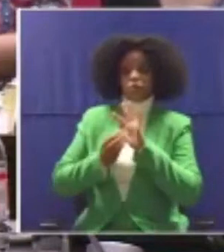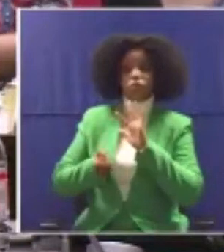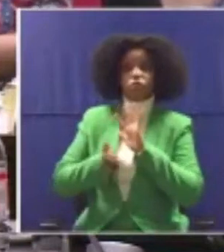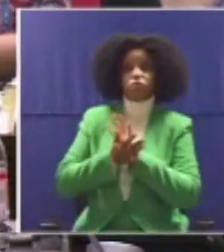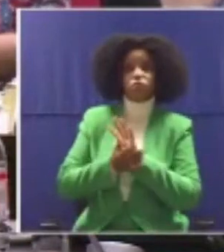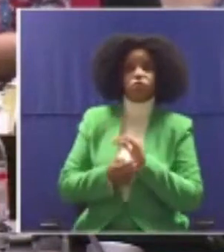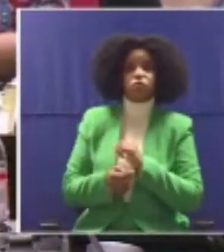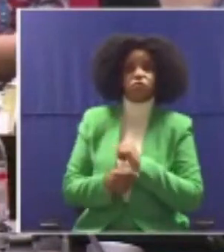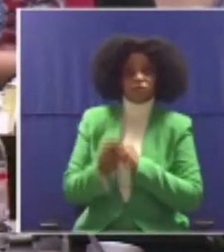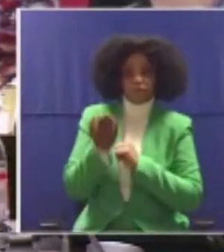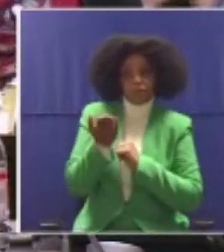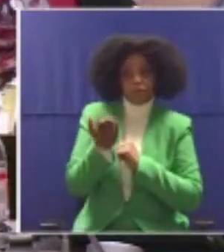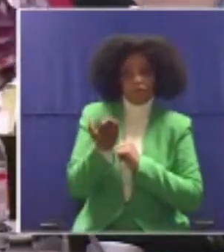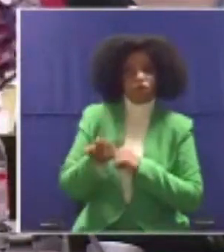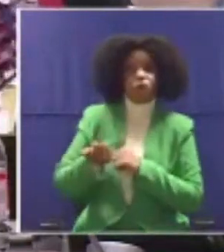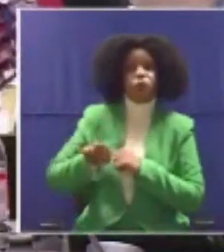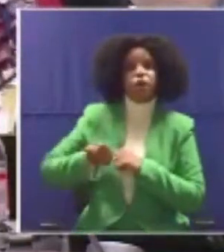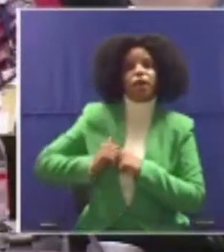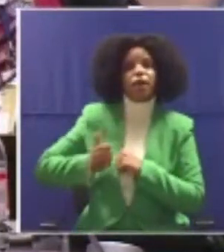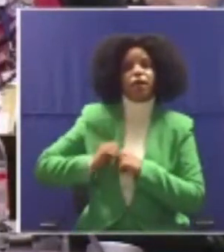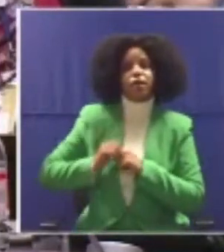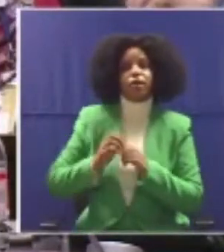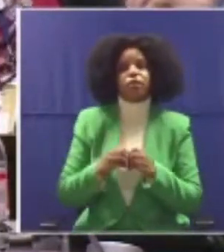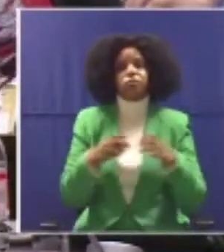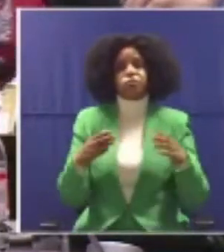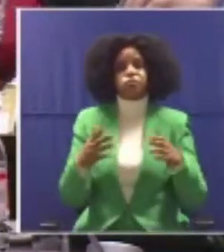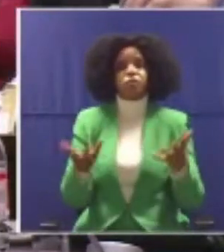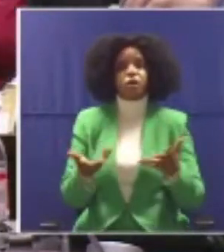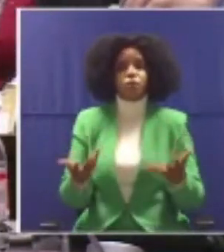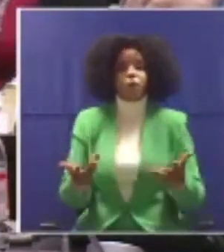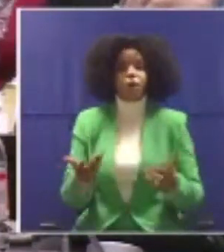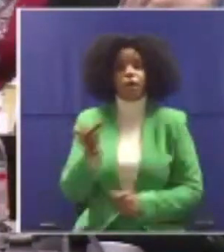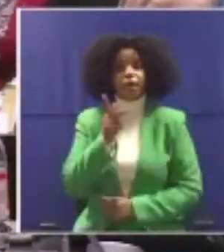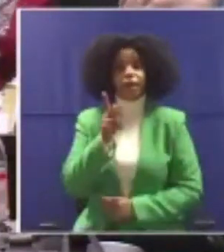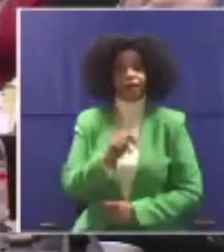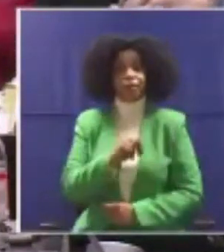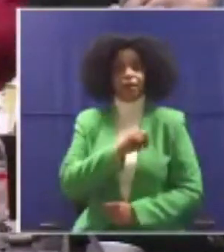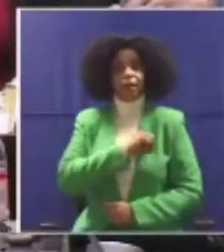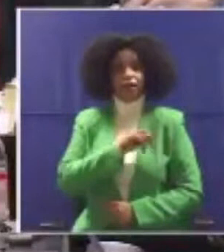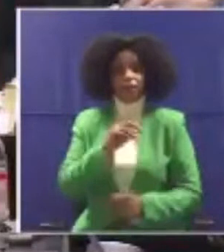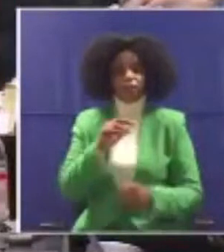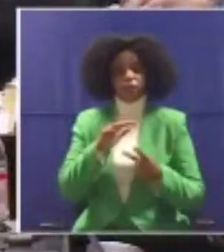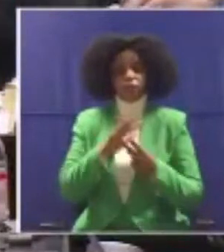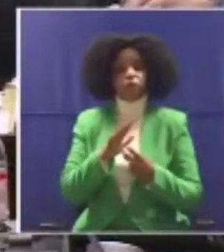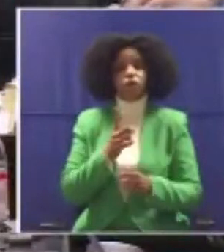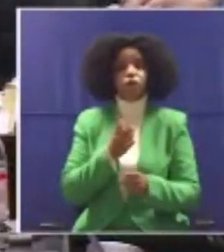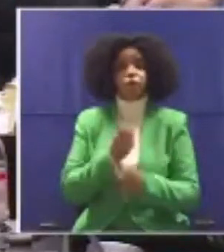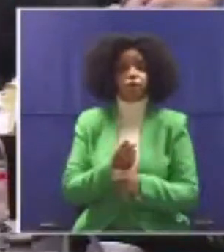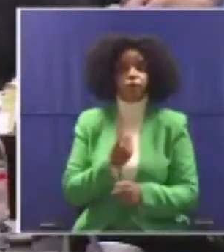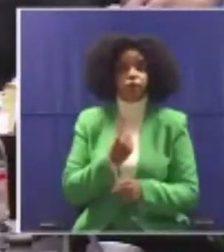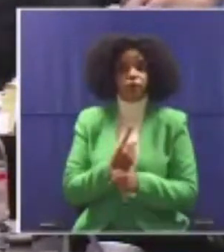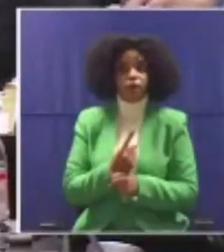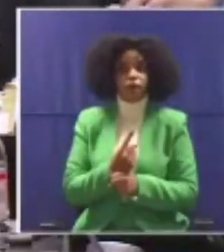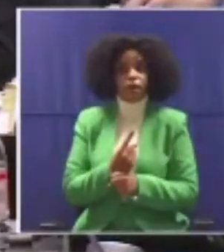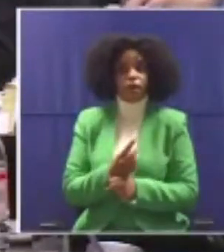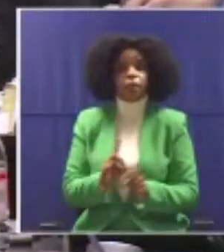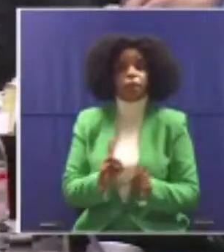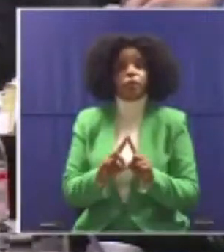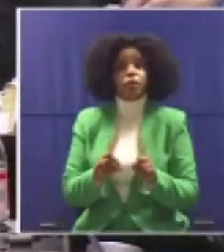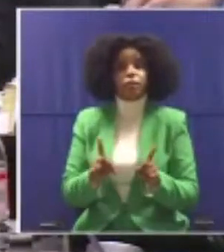you are likely to lose majority in KwaZulu-Natal and Gauteng too, over and above the